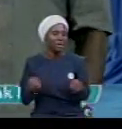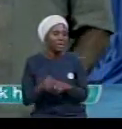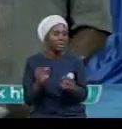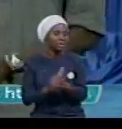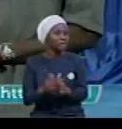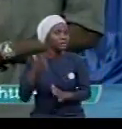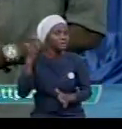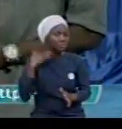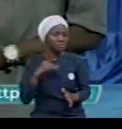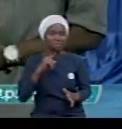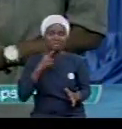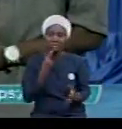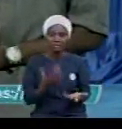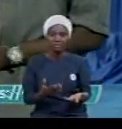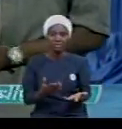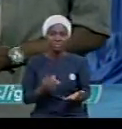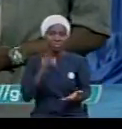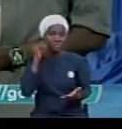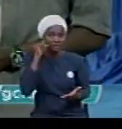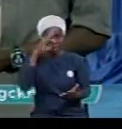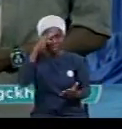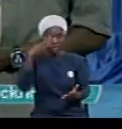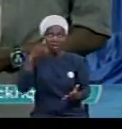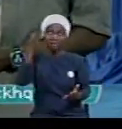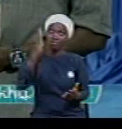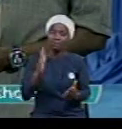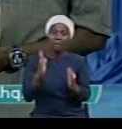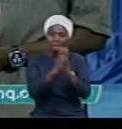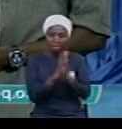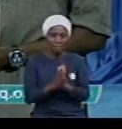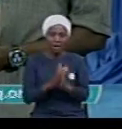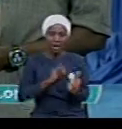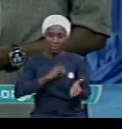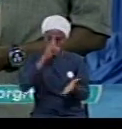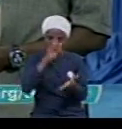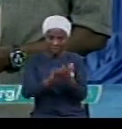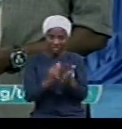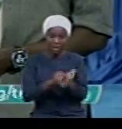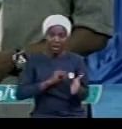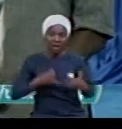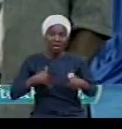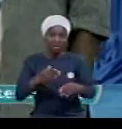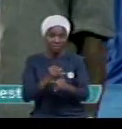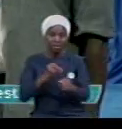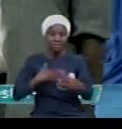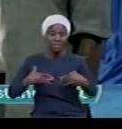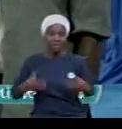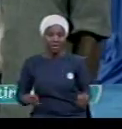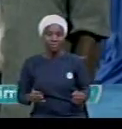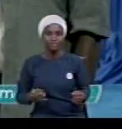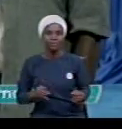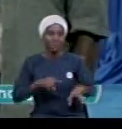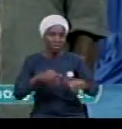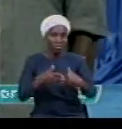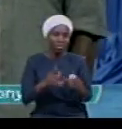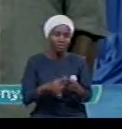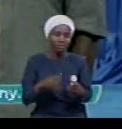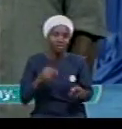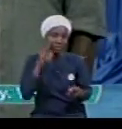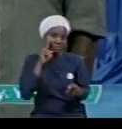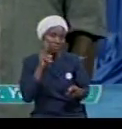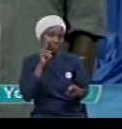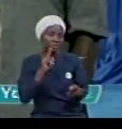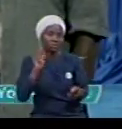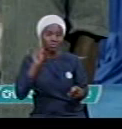yesterday, the man of God prayed, and I believe that I've received my healing. So I went home. I went to the hostel. I ate rice, and the